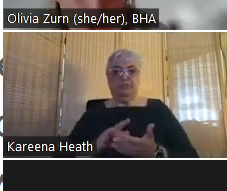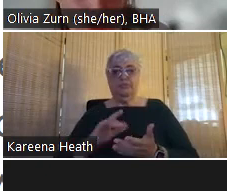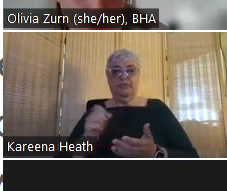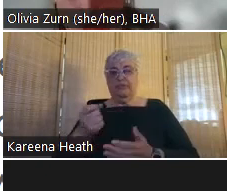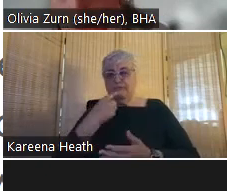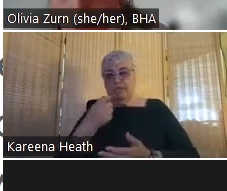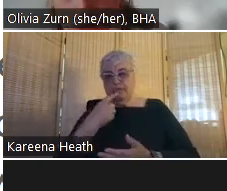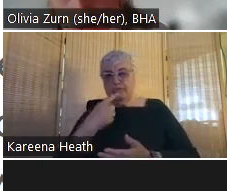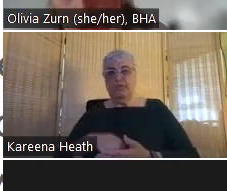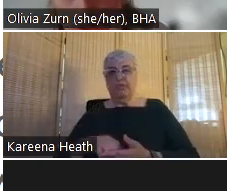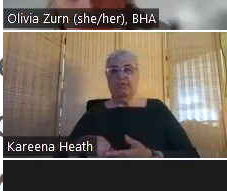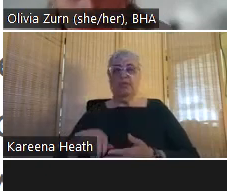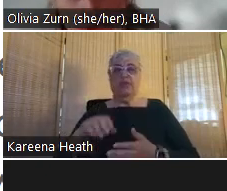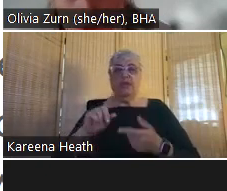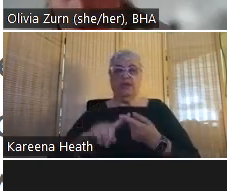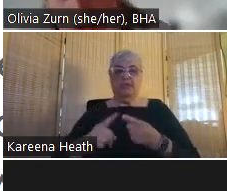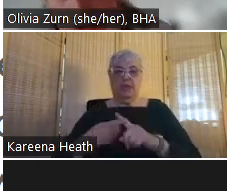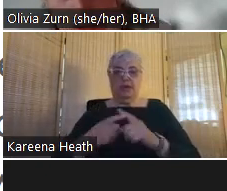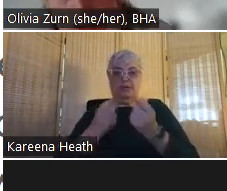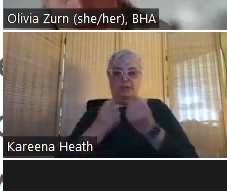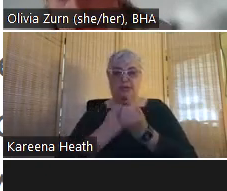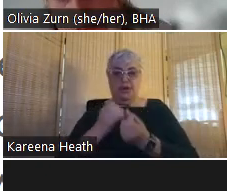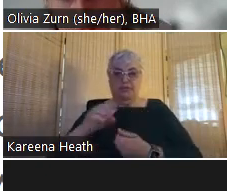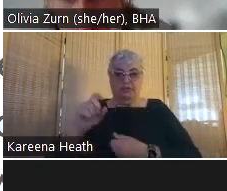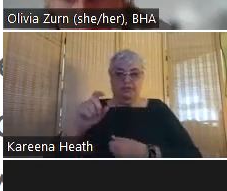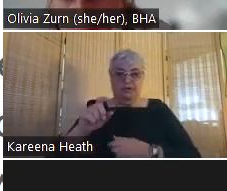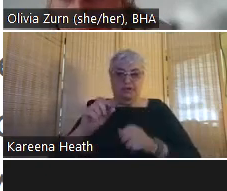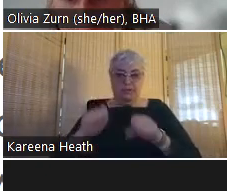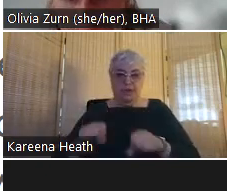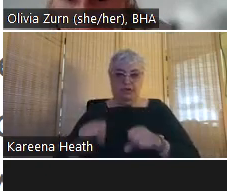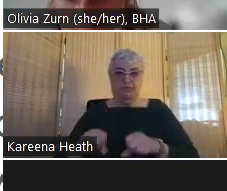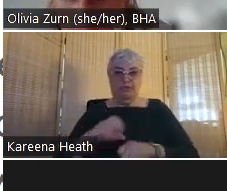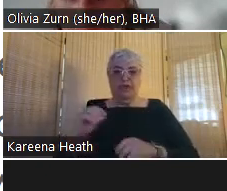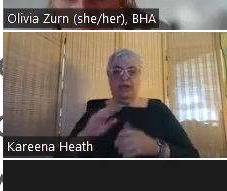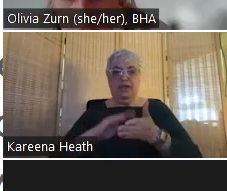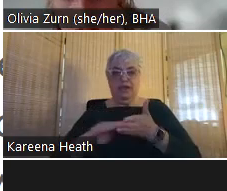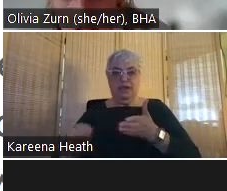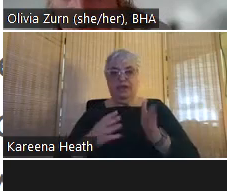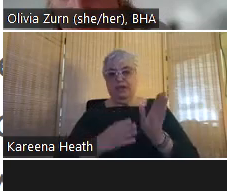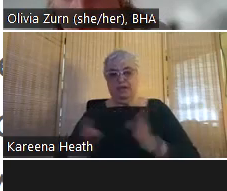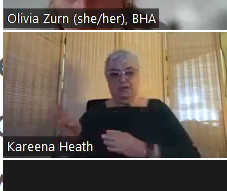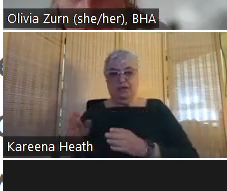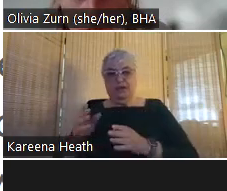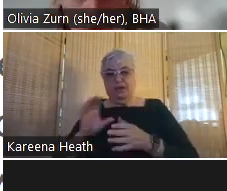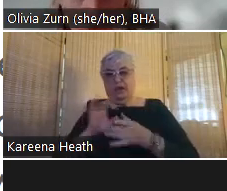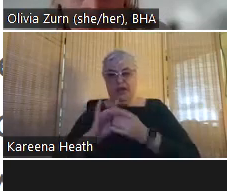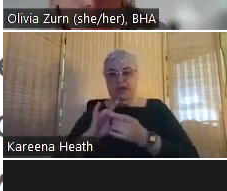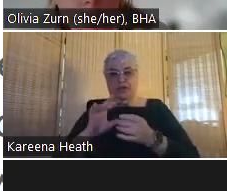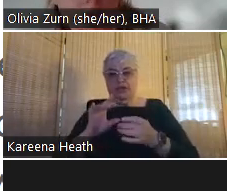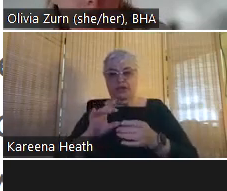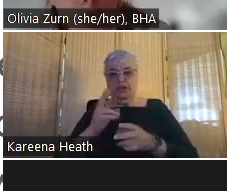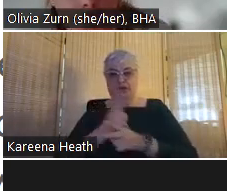peer support when clinically appropriate, discharge service and safety planning, care coordination, and